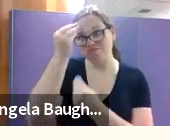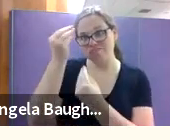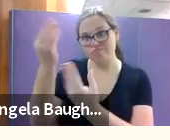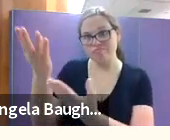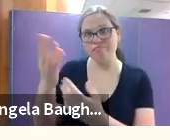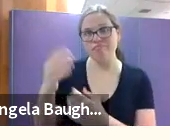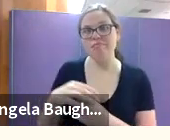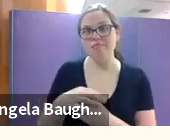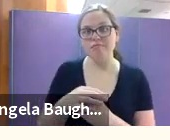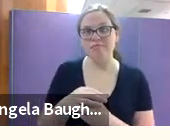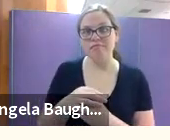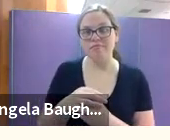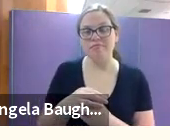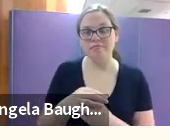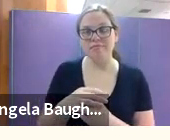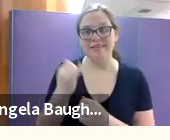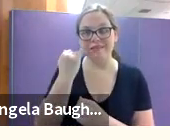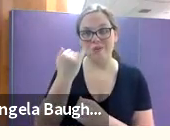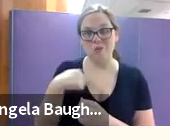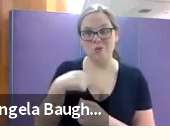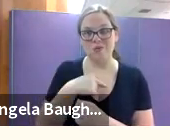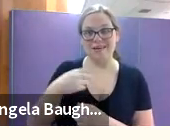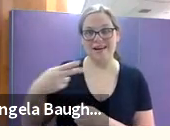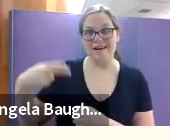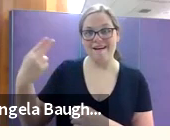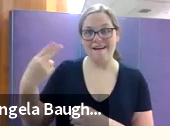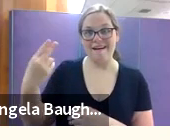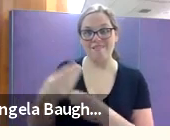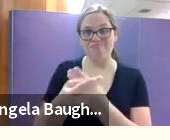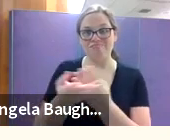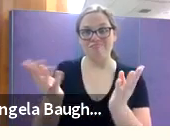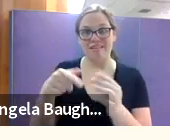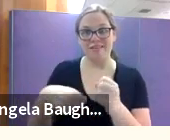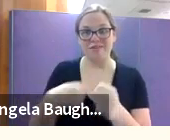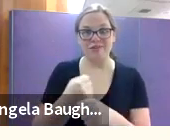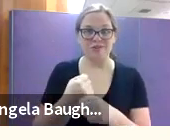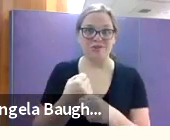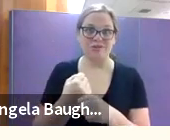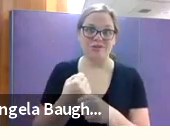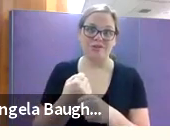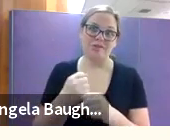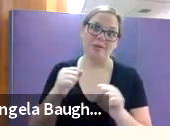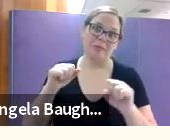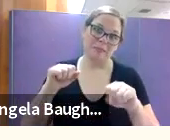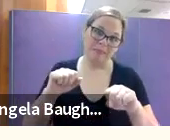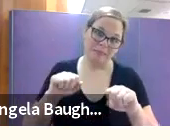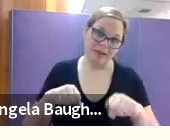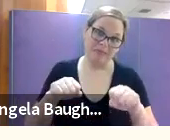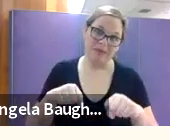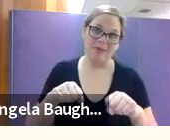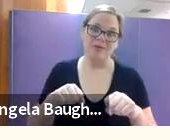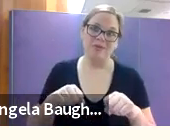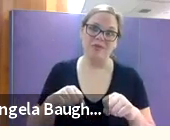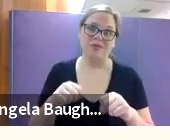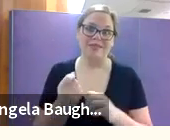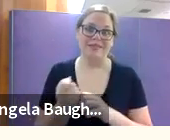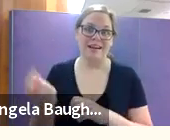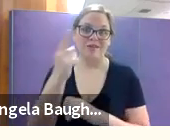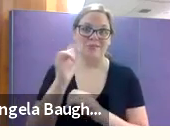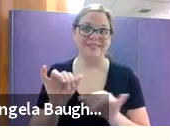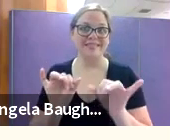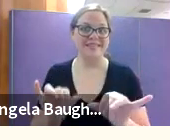is, if we go with the higher allocation this year, that it could be, it won't necessarily mean next year will